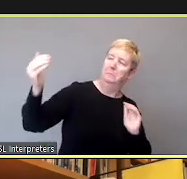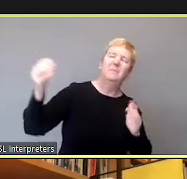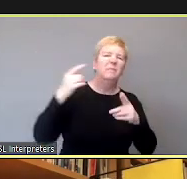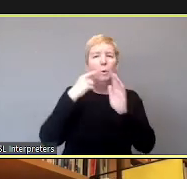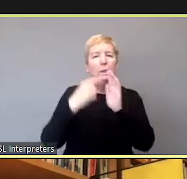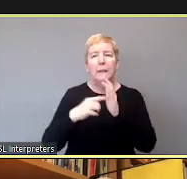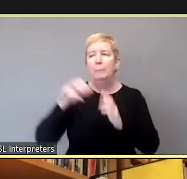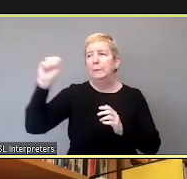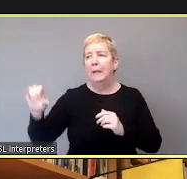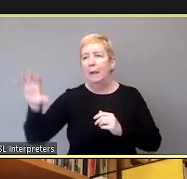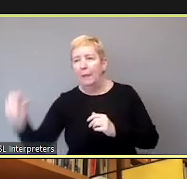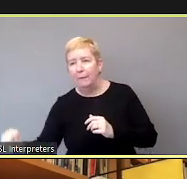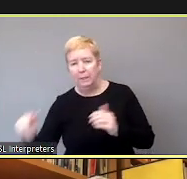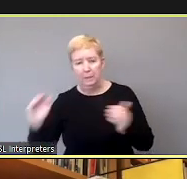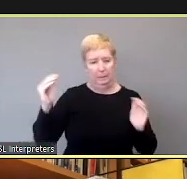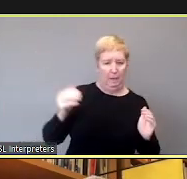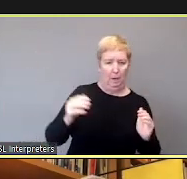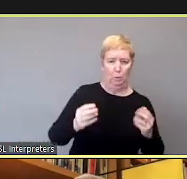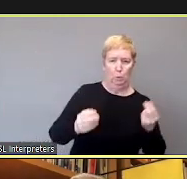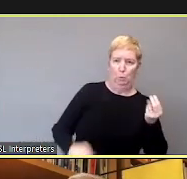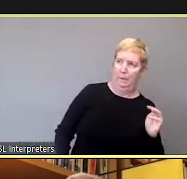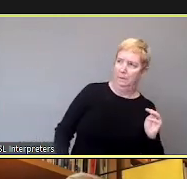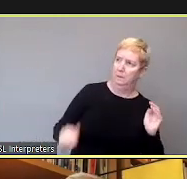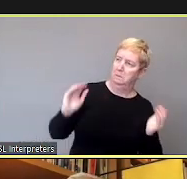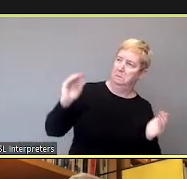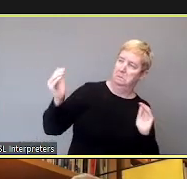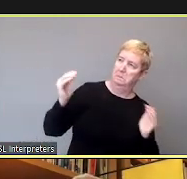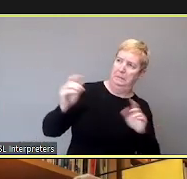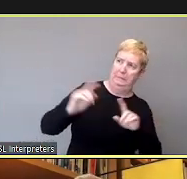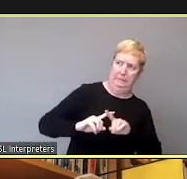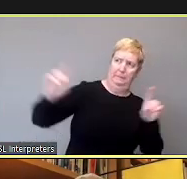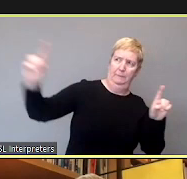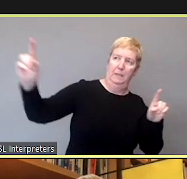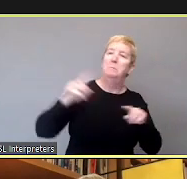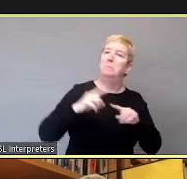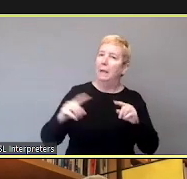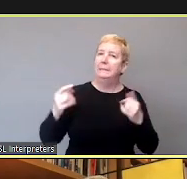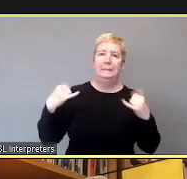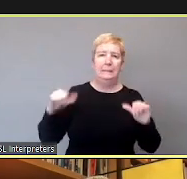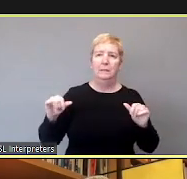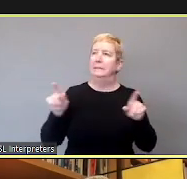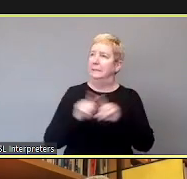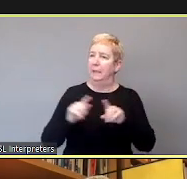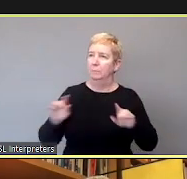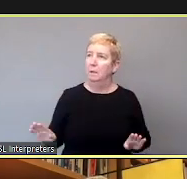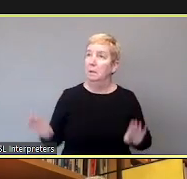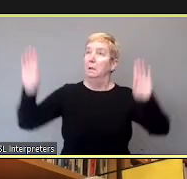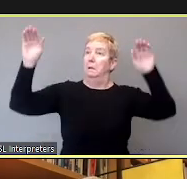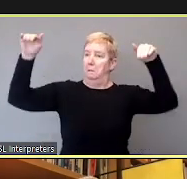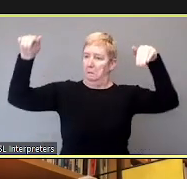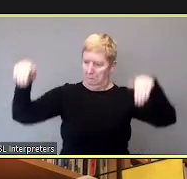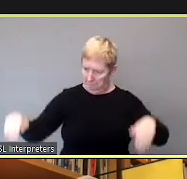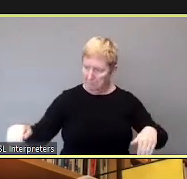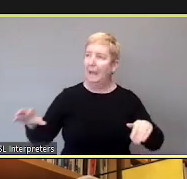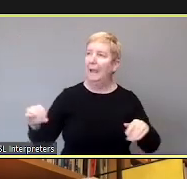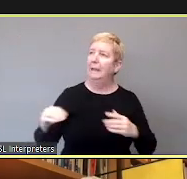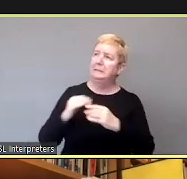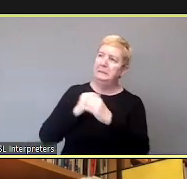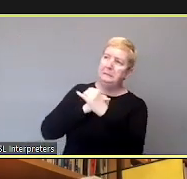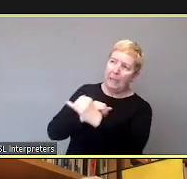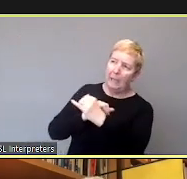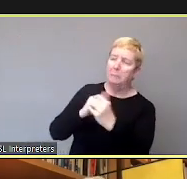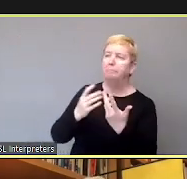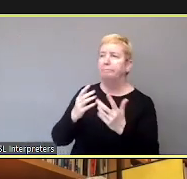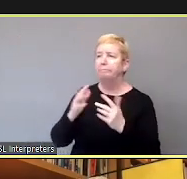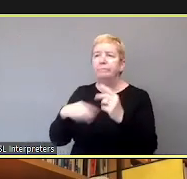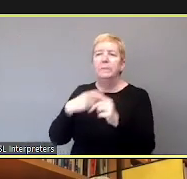Africa, we're seeing those same indicators of a lower level of severity. And so I'm real happy